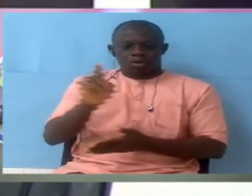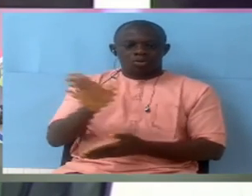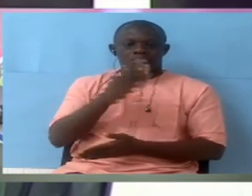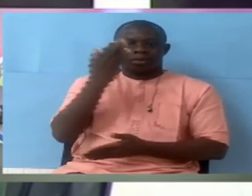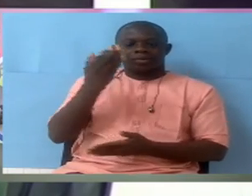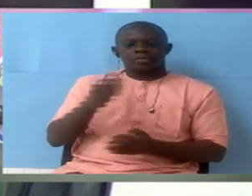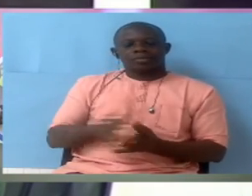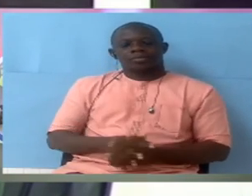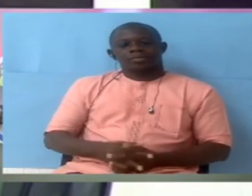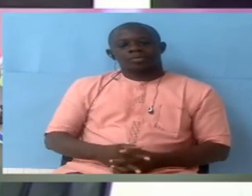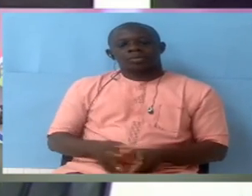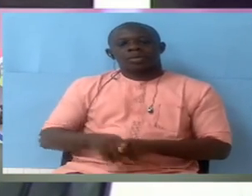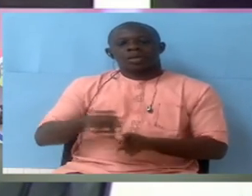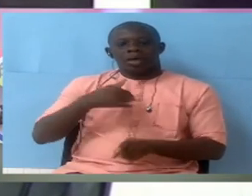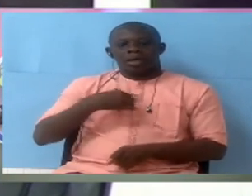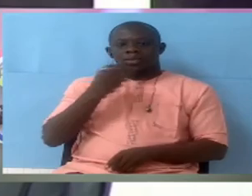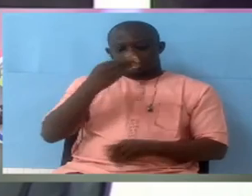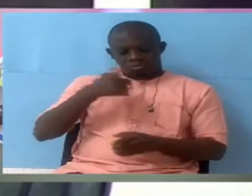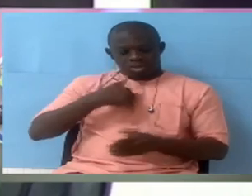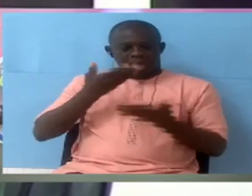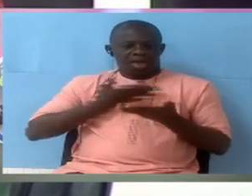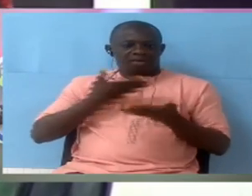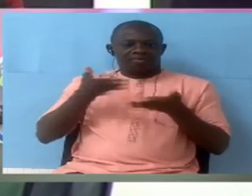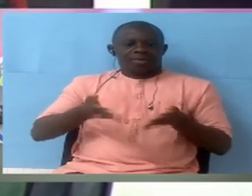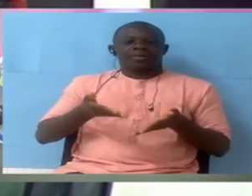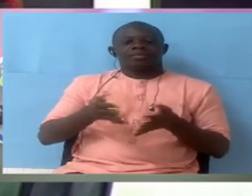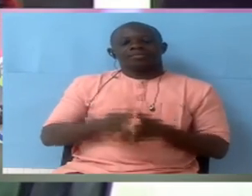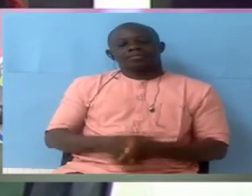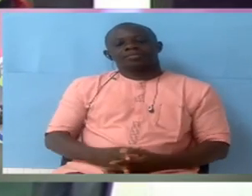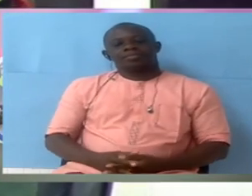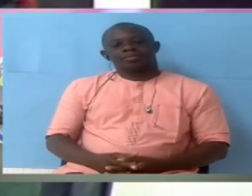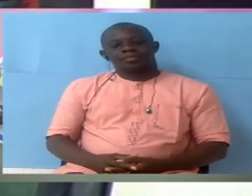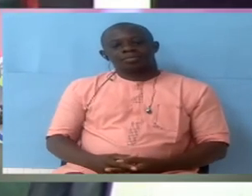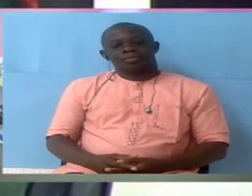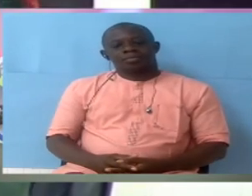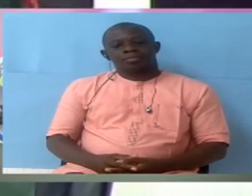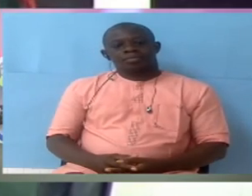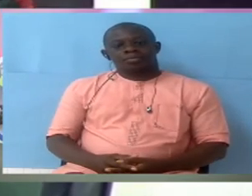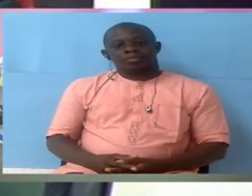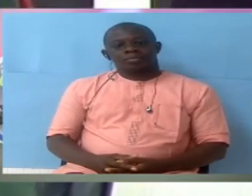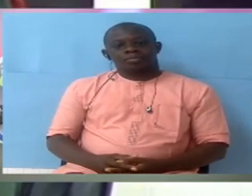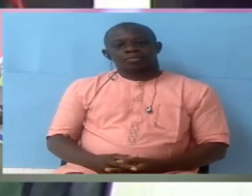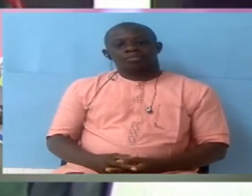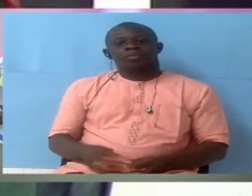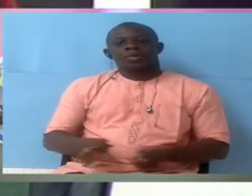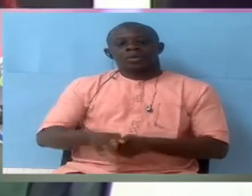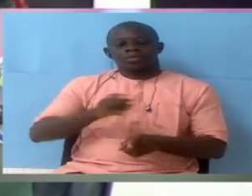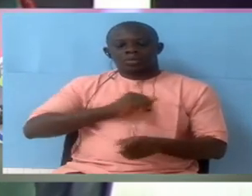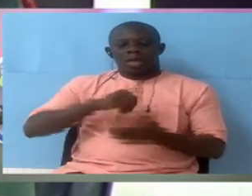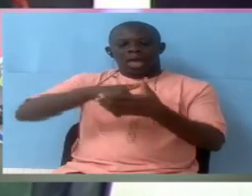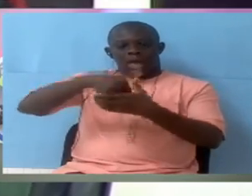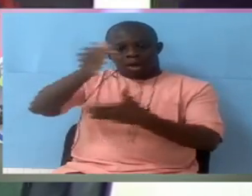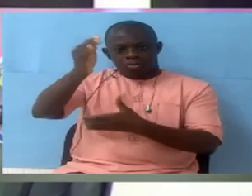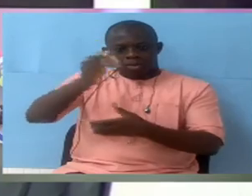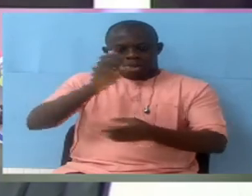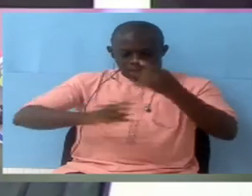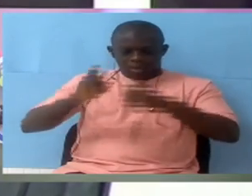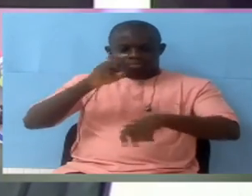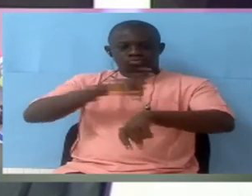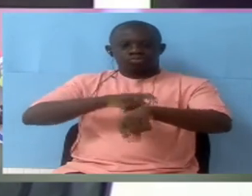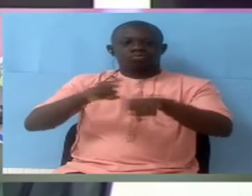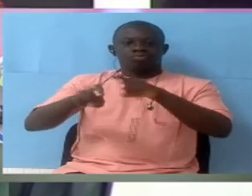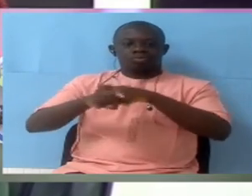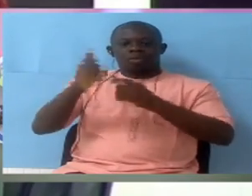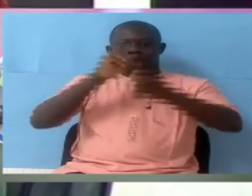dem. I said I'm here. Mané mangi. I stepped out and I was cough again. Ma genn nañu dal di ma